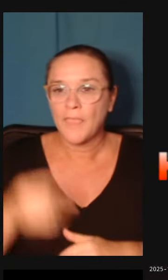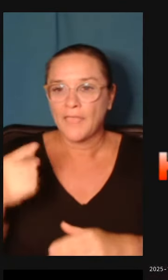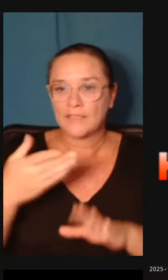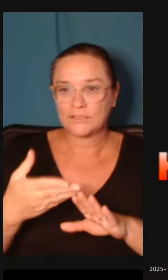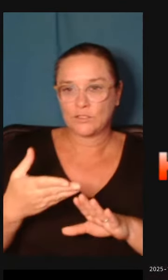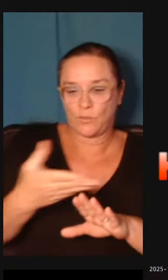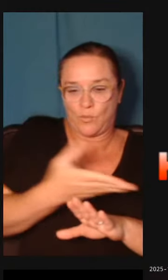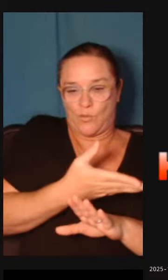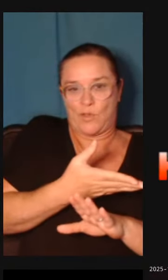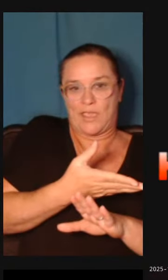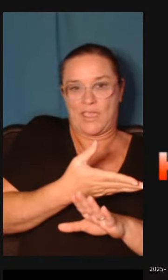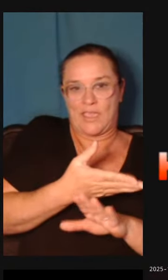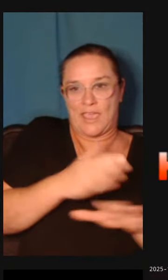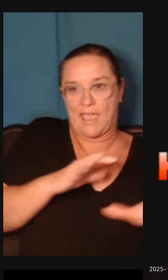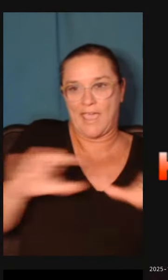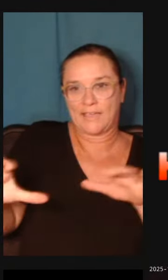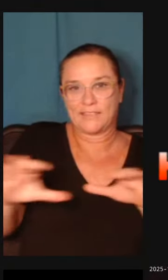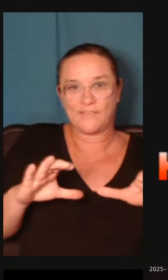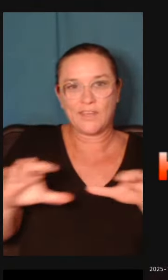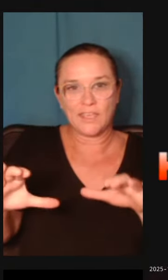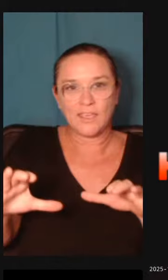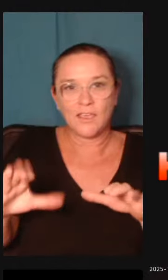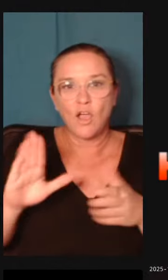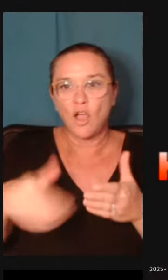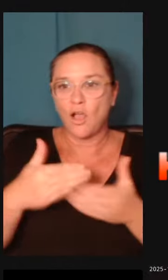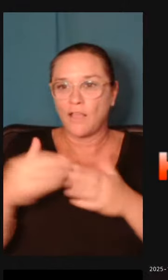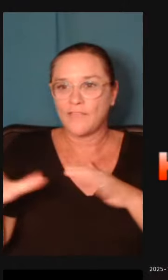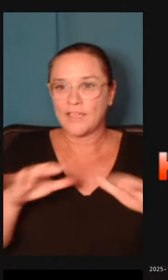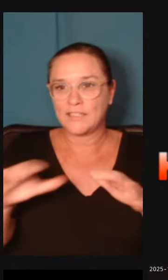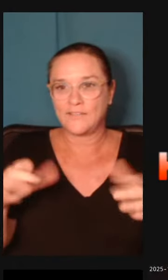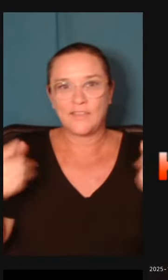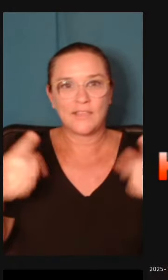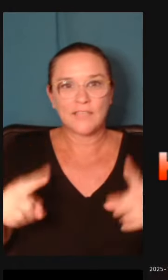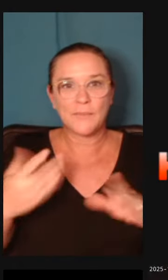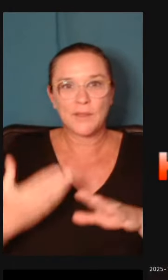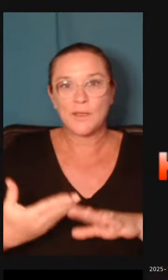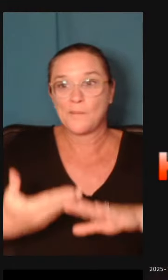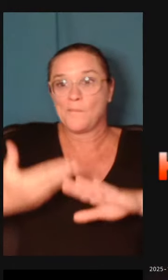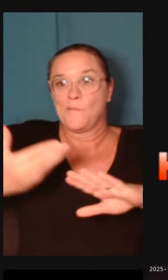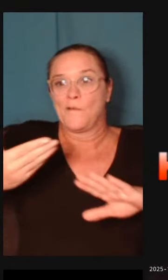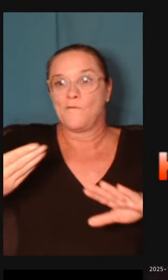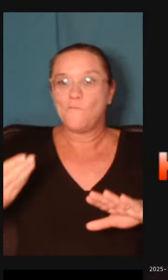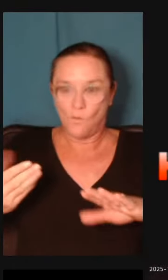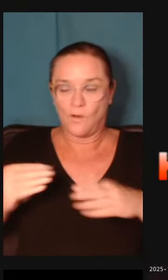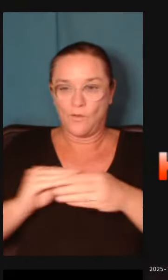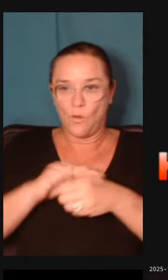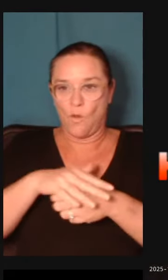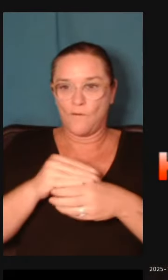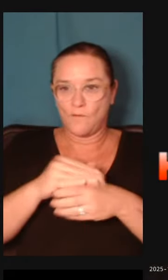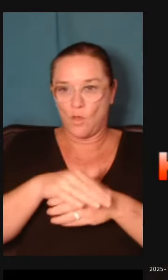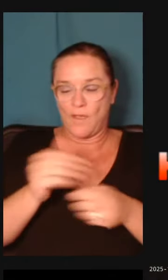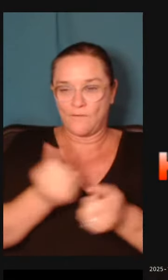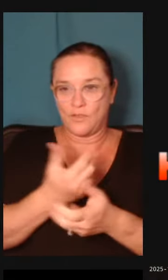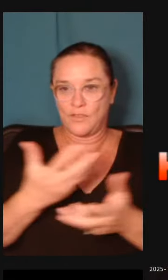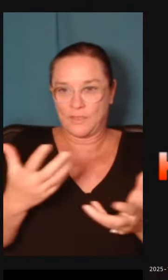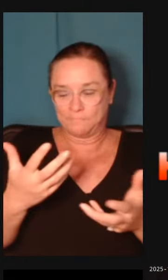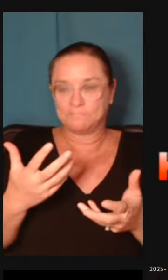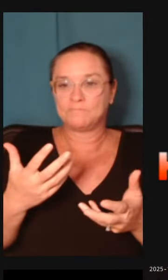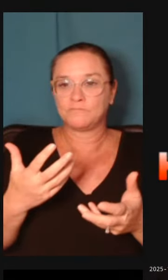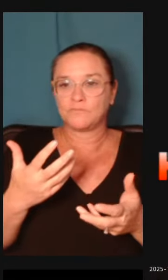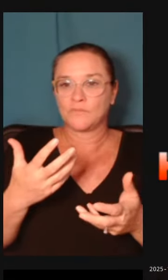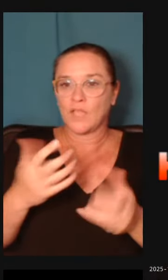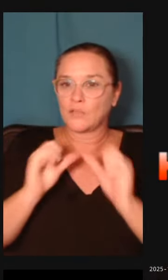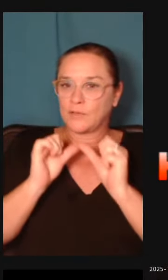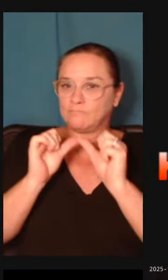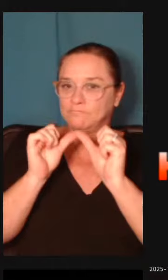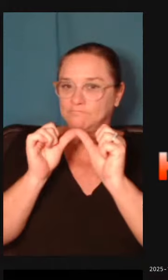precursory activity, all the activity that's happening before the precursory activity has definitely been nonstop